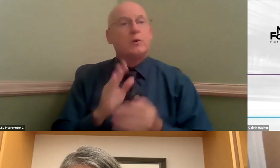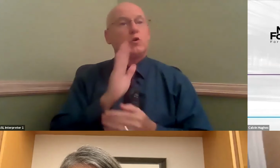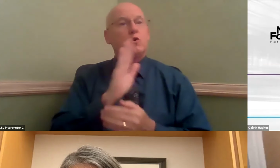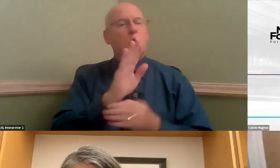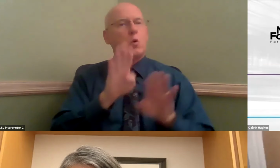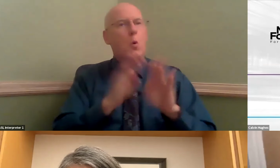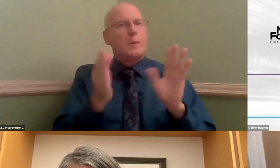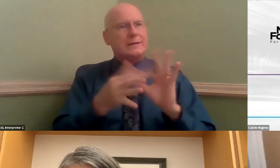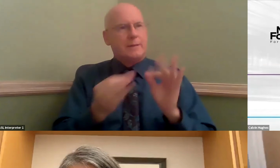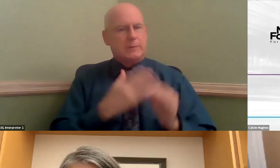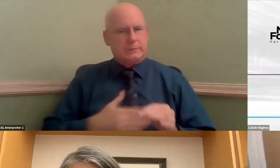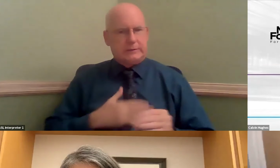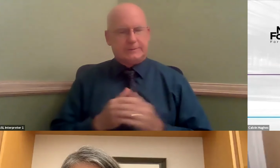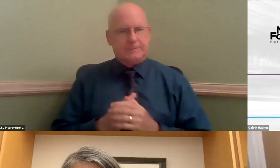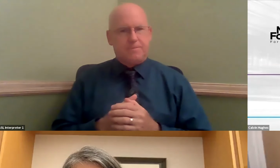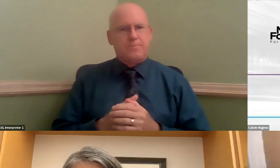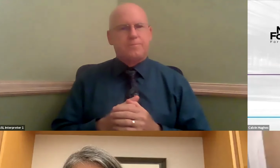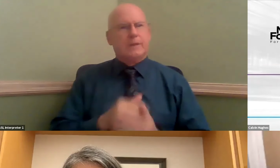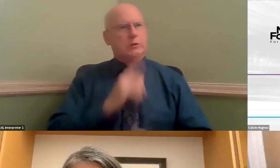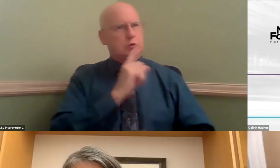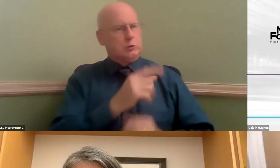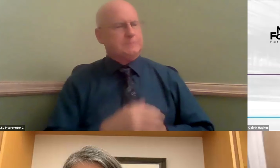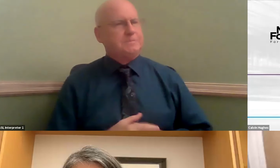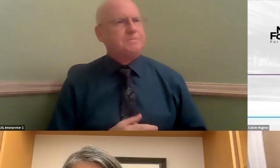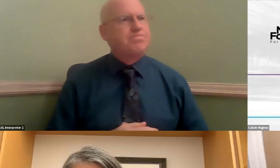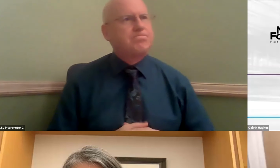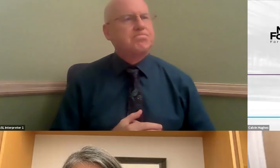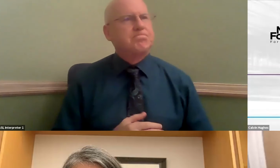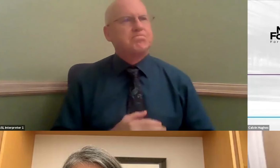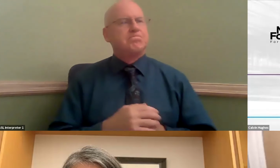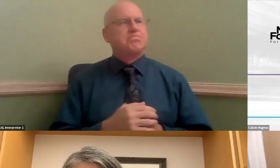please, sir. Go ahead. Sure.